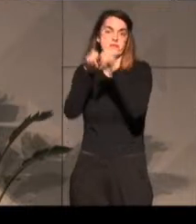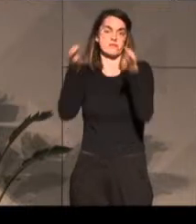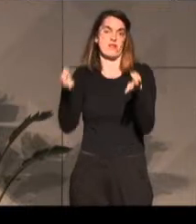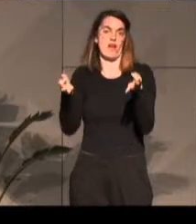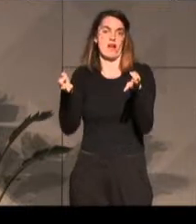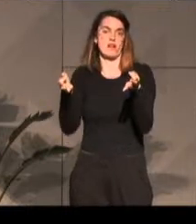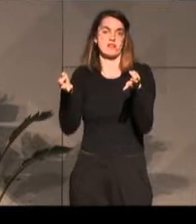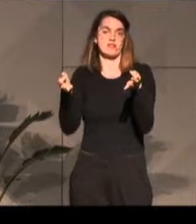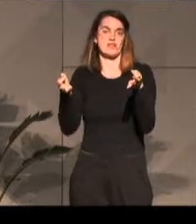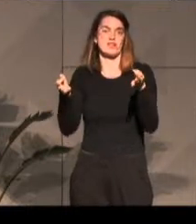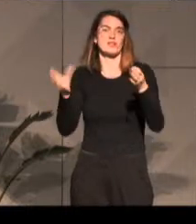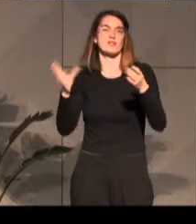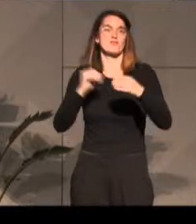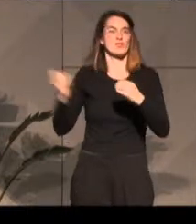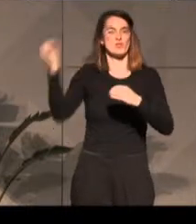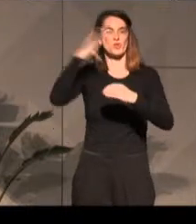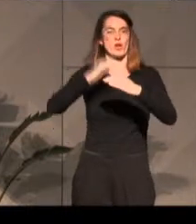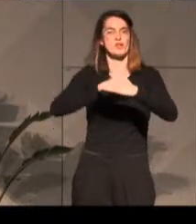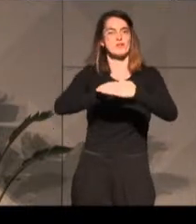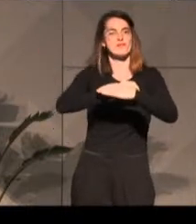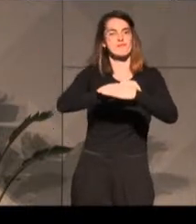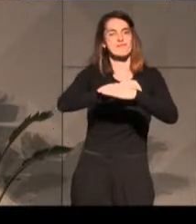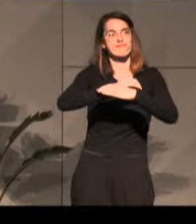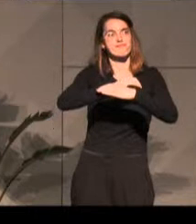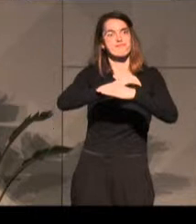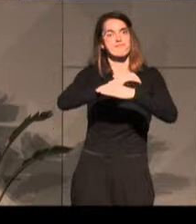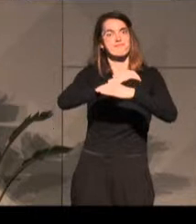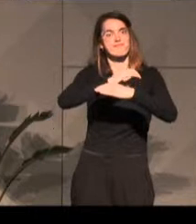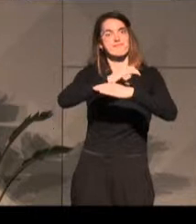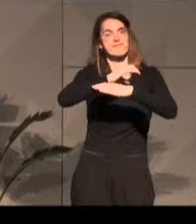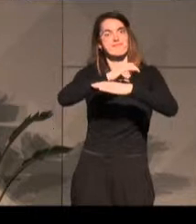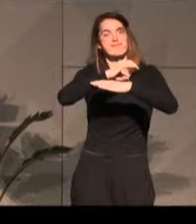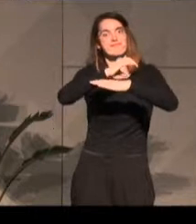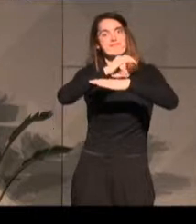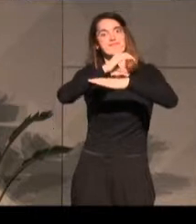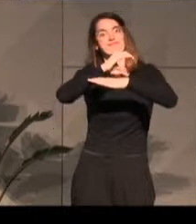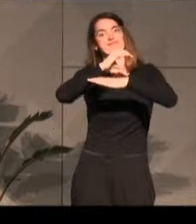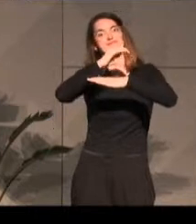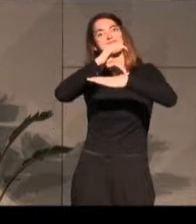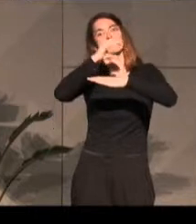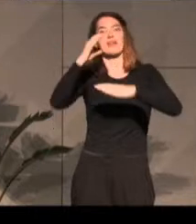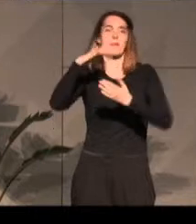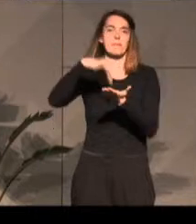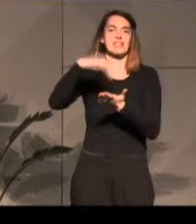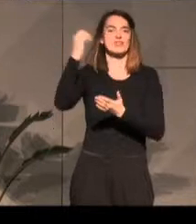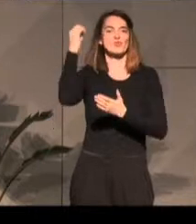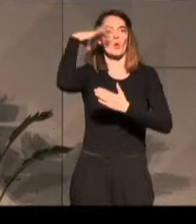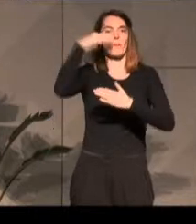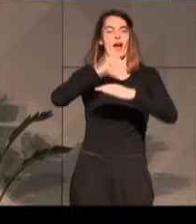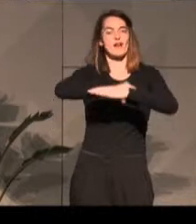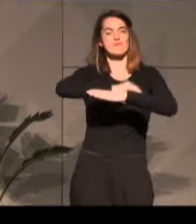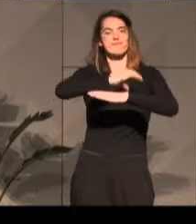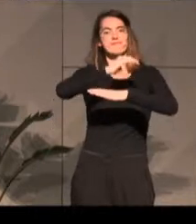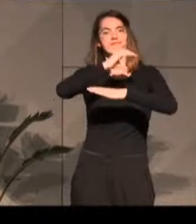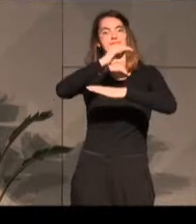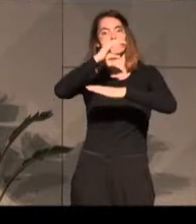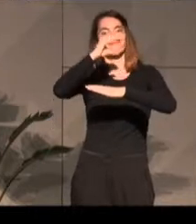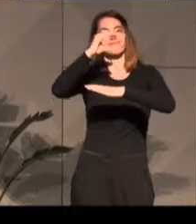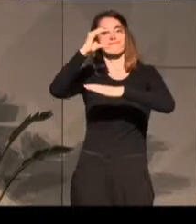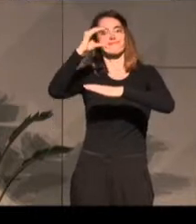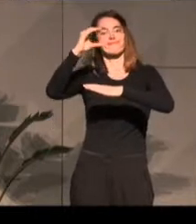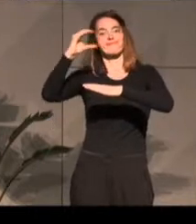polar day for half a year. So the sun is rising and rising and rising until midsummer, and then